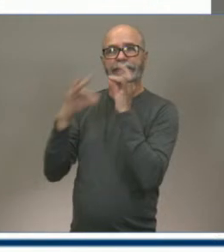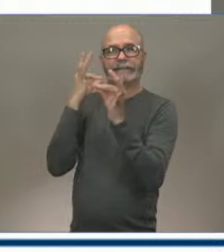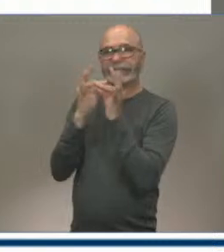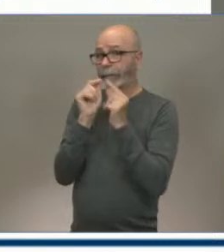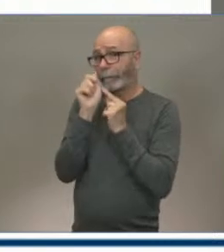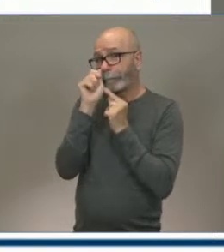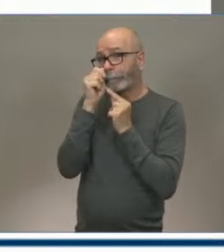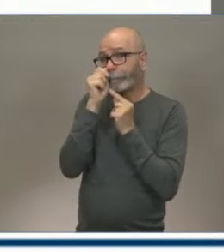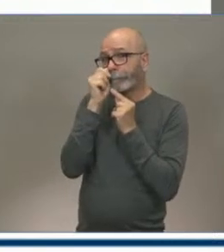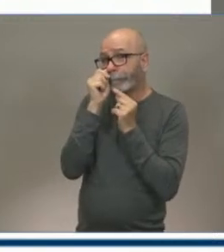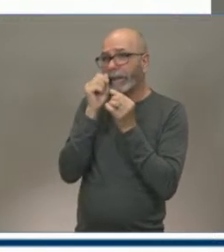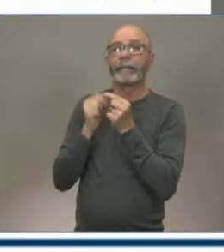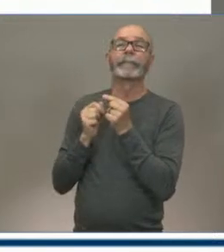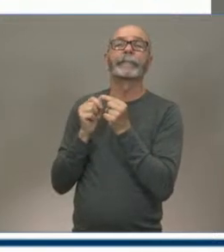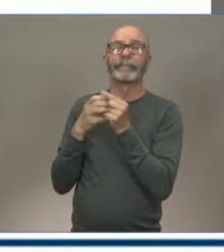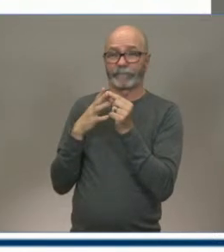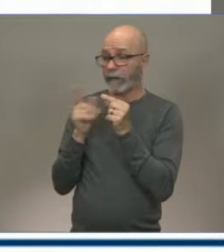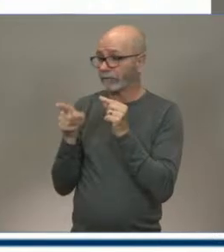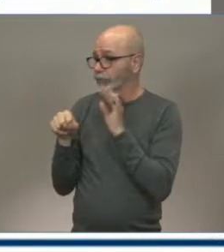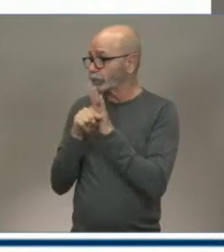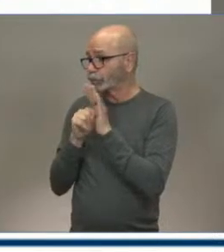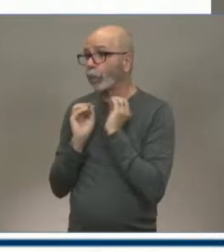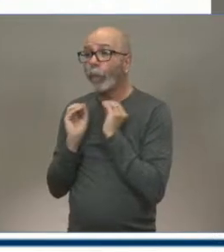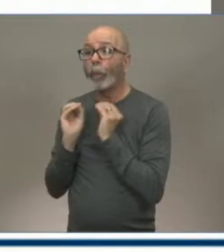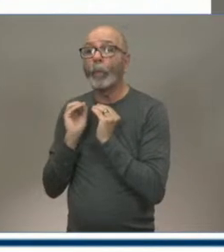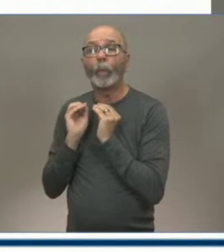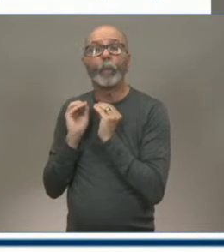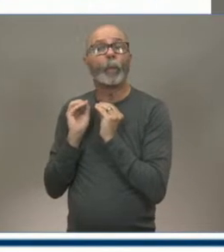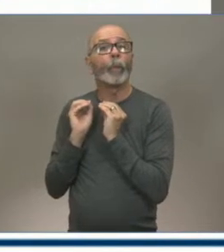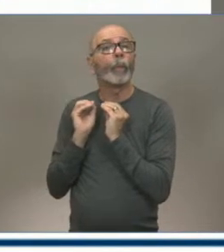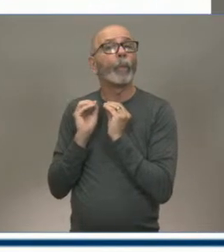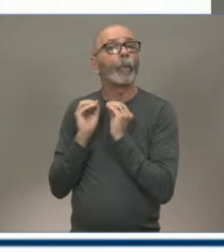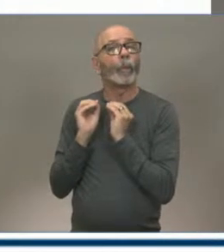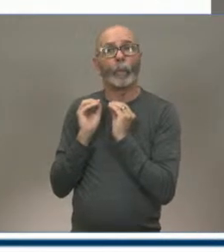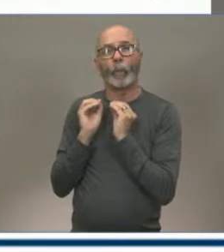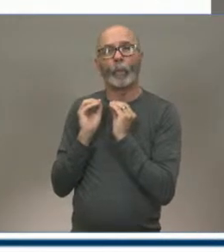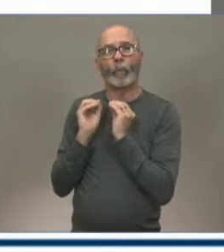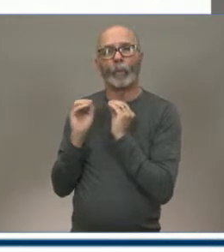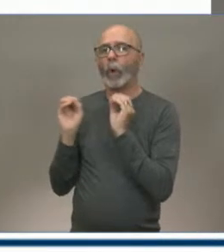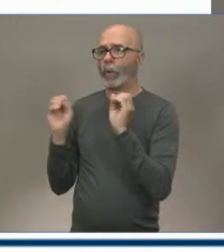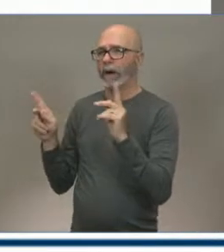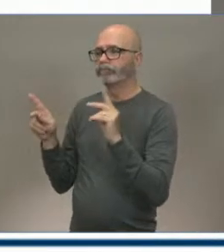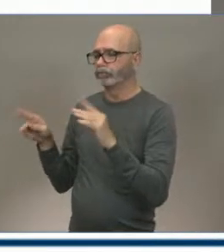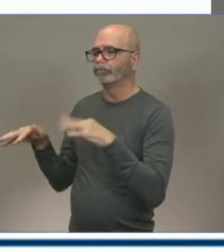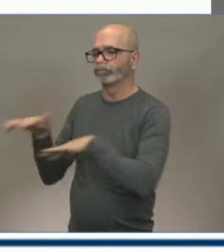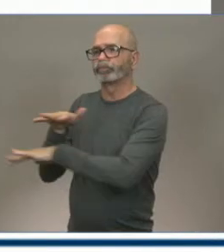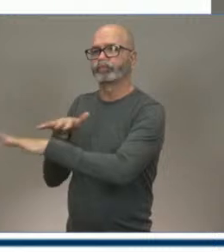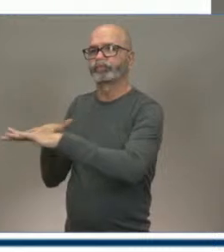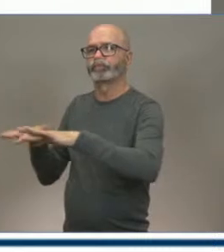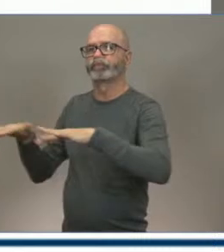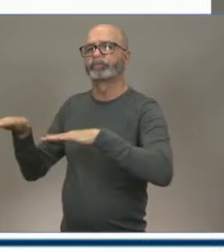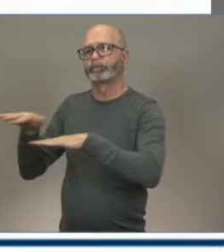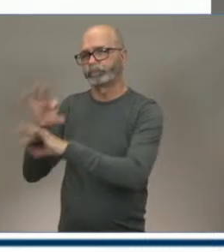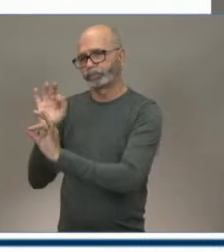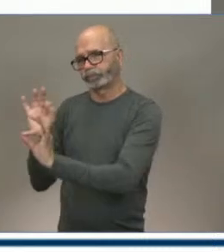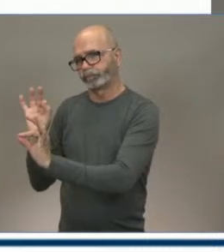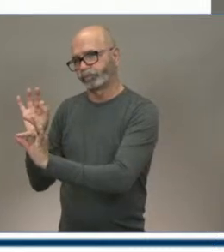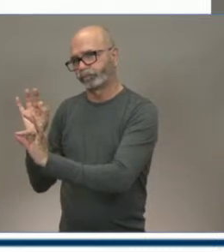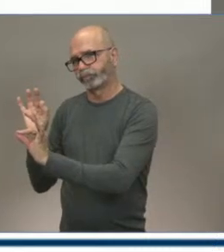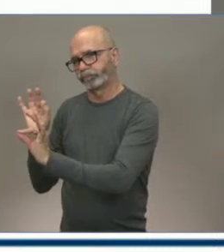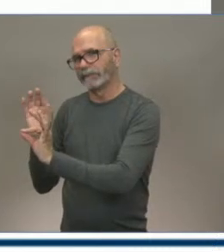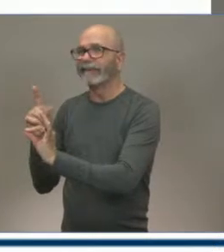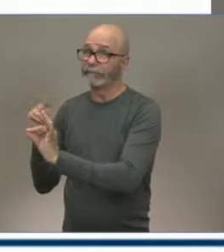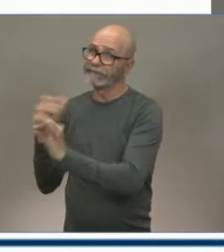once you hear back with a negative result, you can go about your business as usual. There's no need to isolate further. But we do also recommend